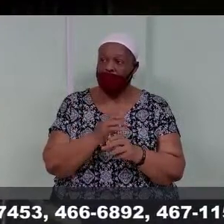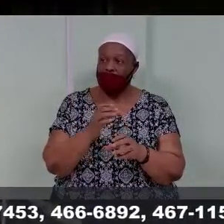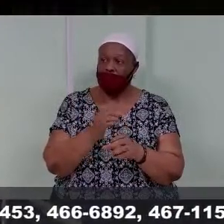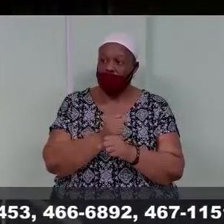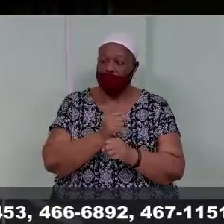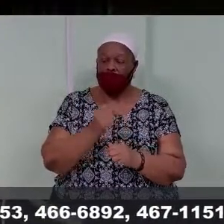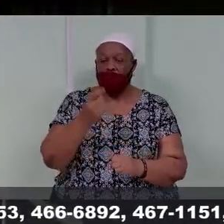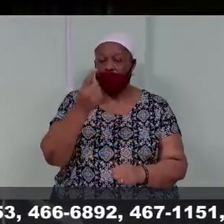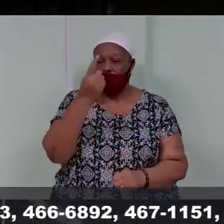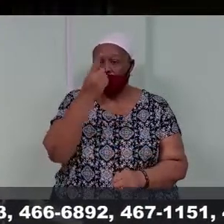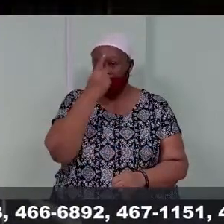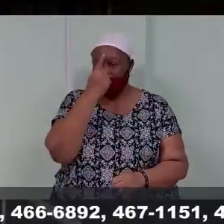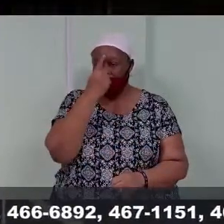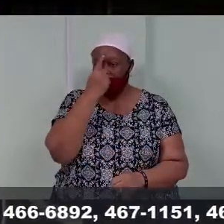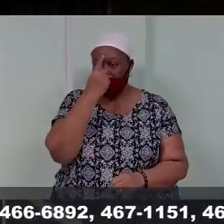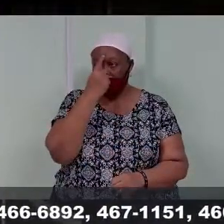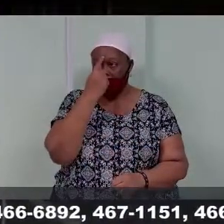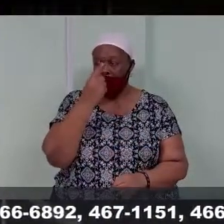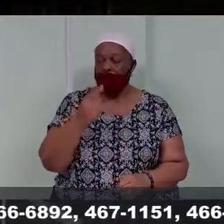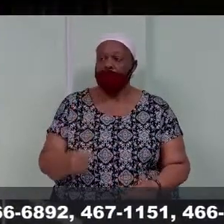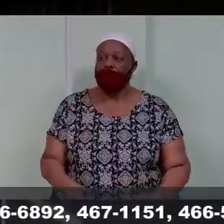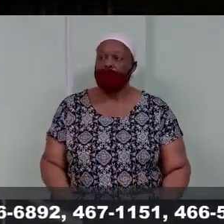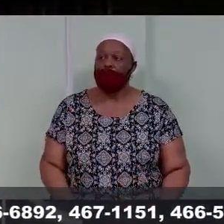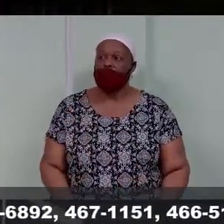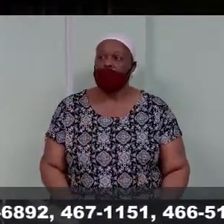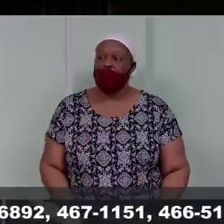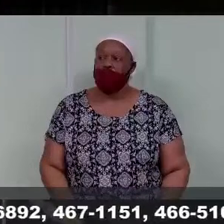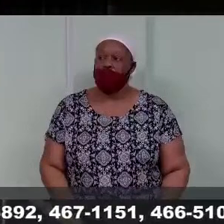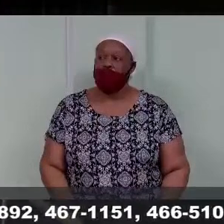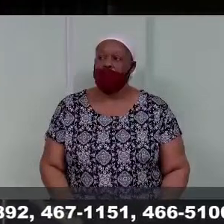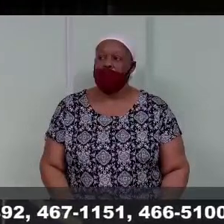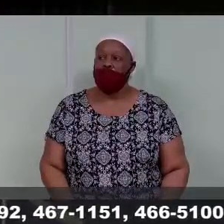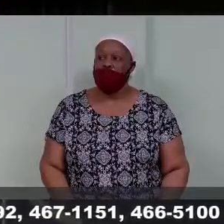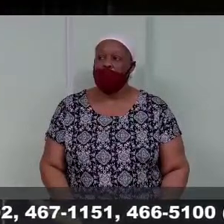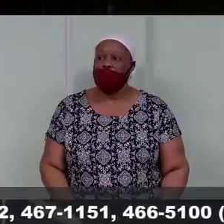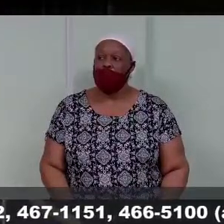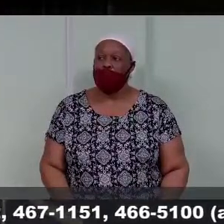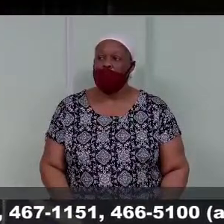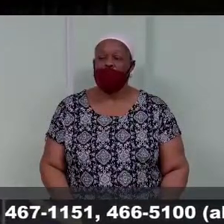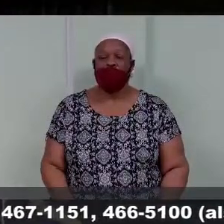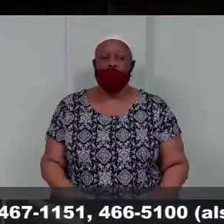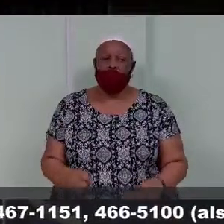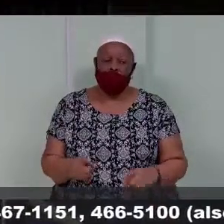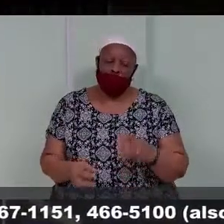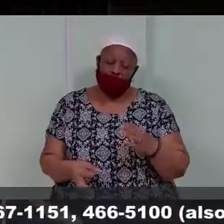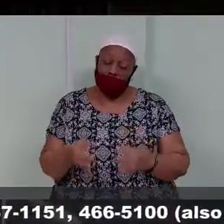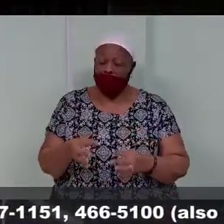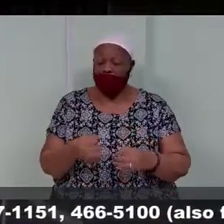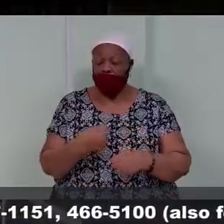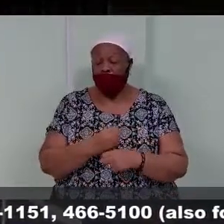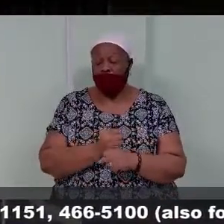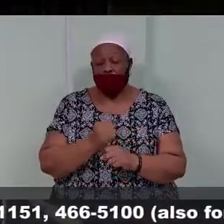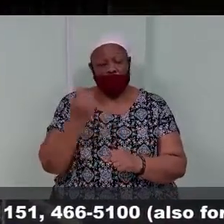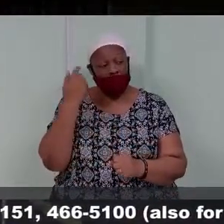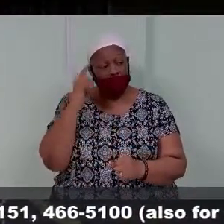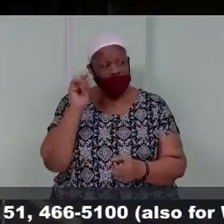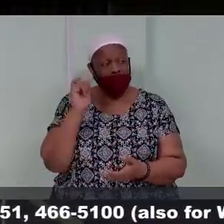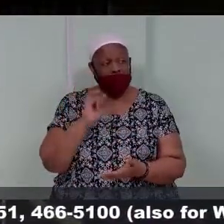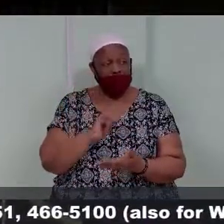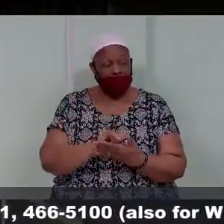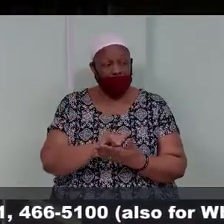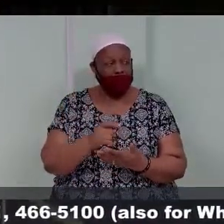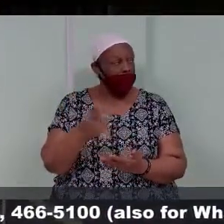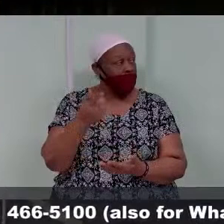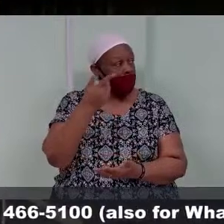the forehead. And if an instrument was specifically designed to take the temperature at